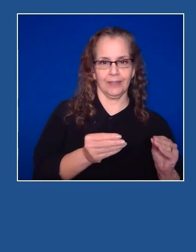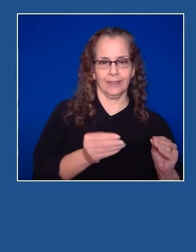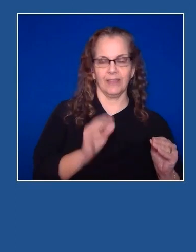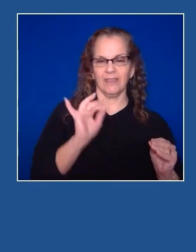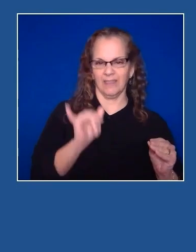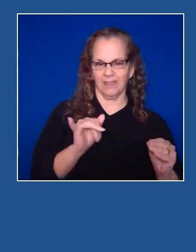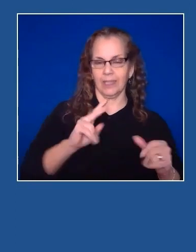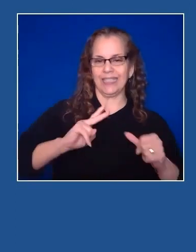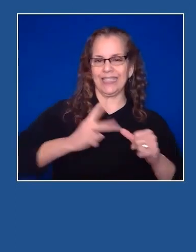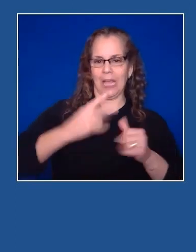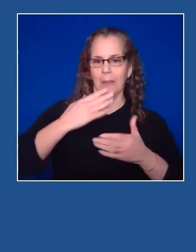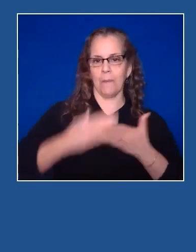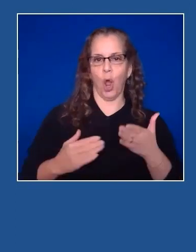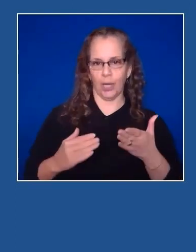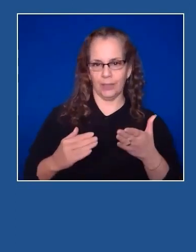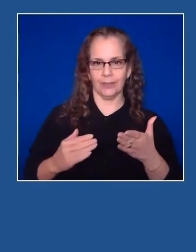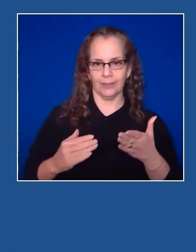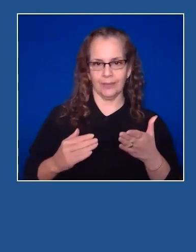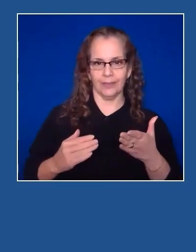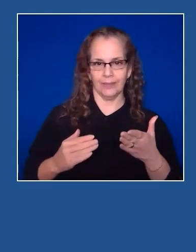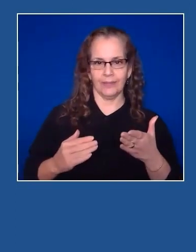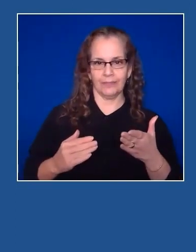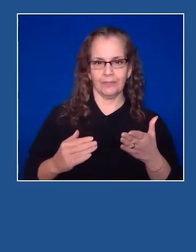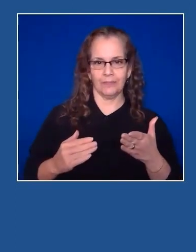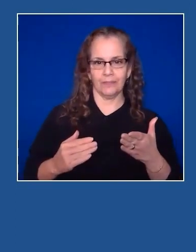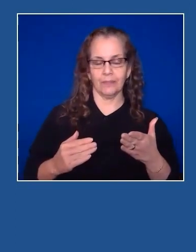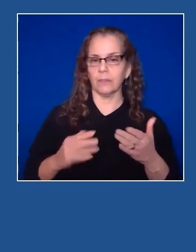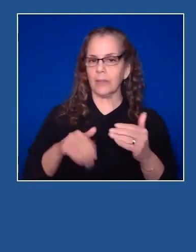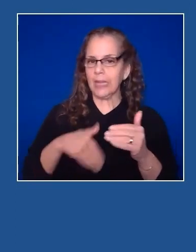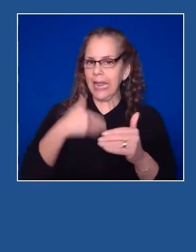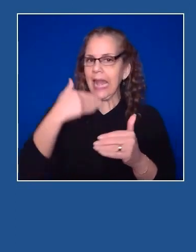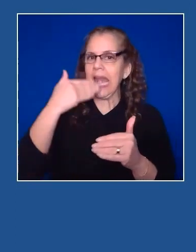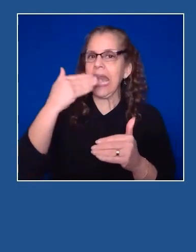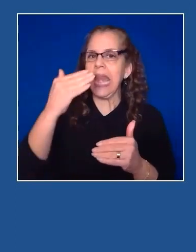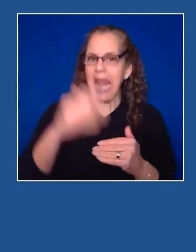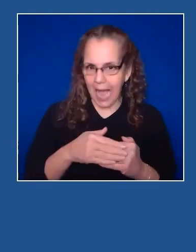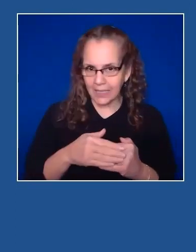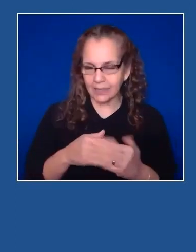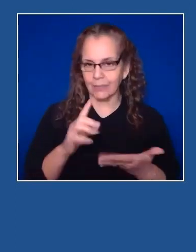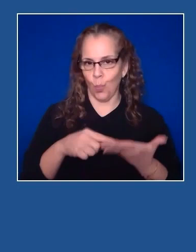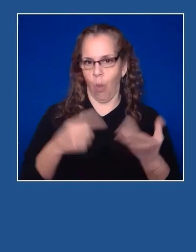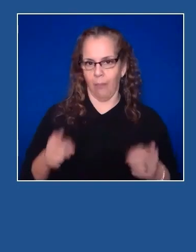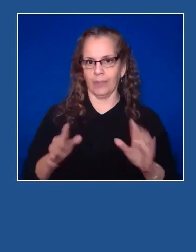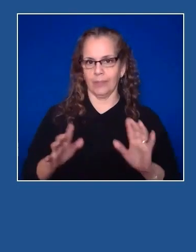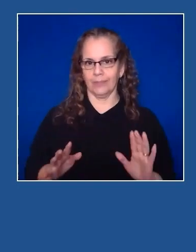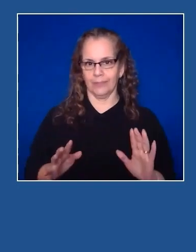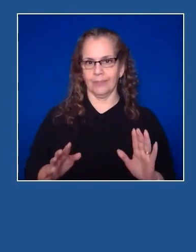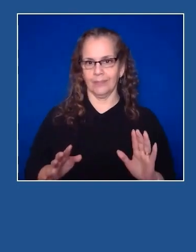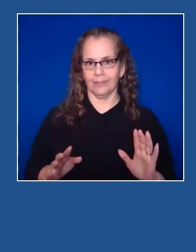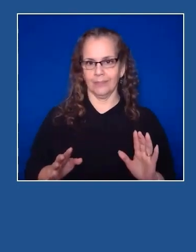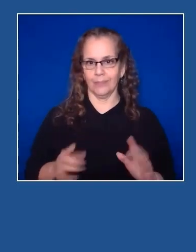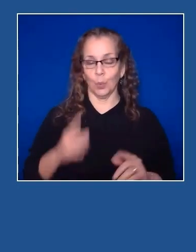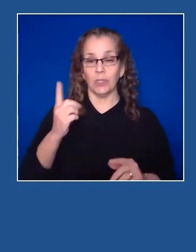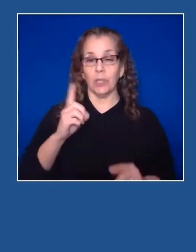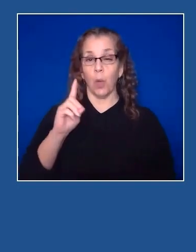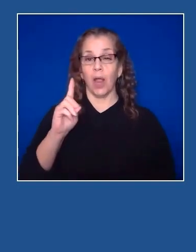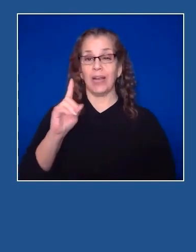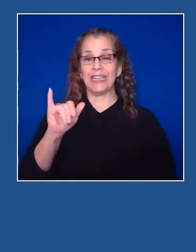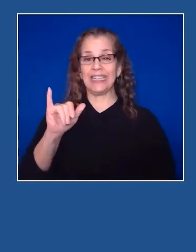The second part of the story has to do with what happens next. When someone's dysregulated, they